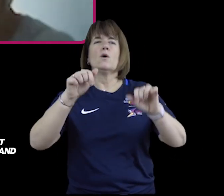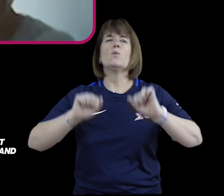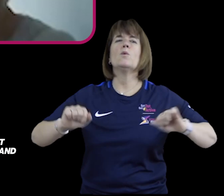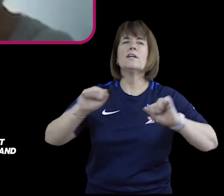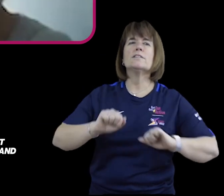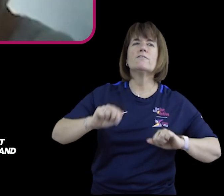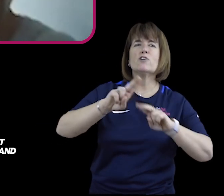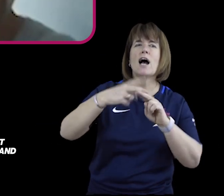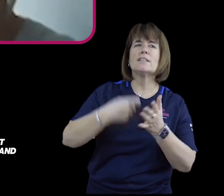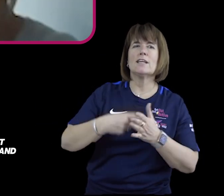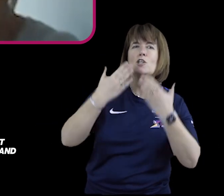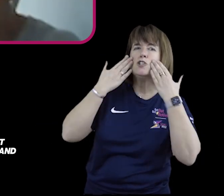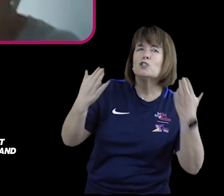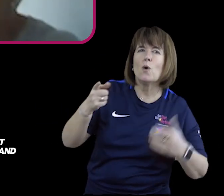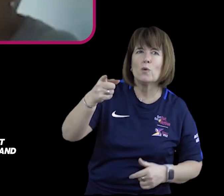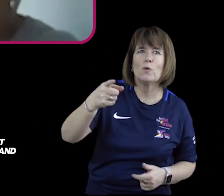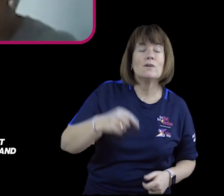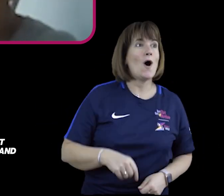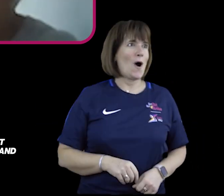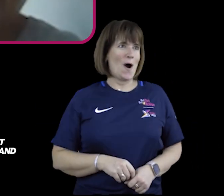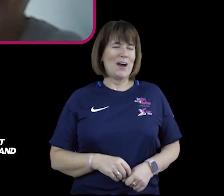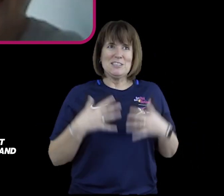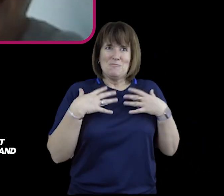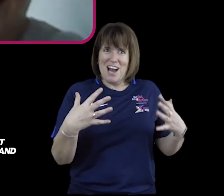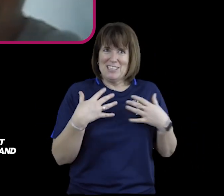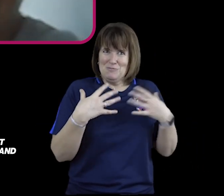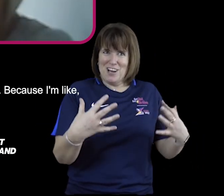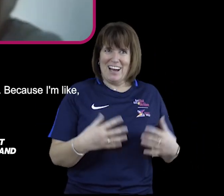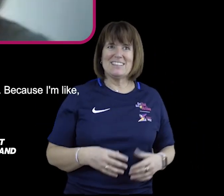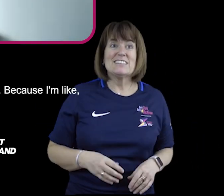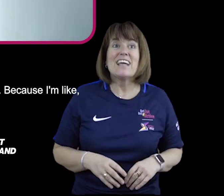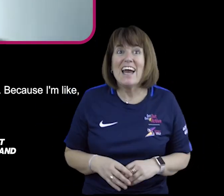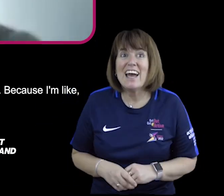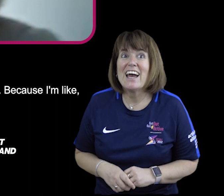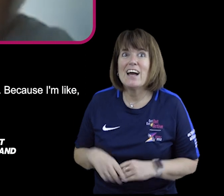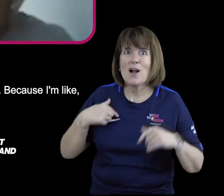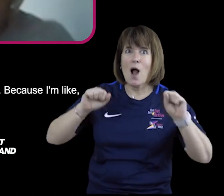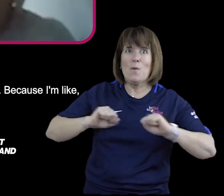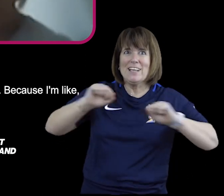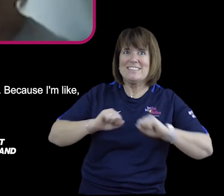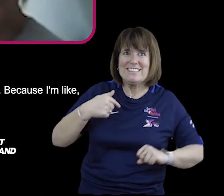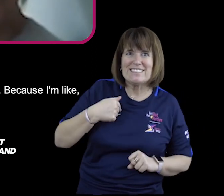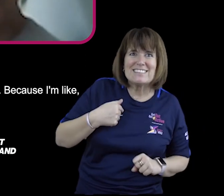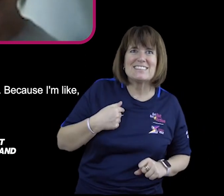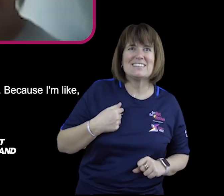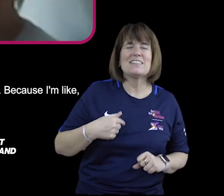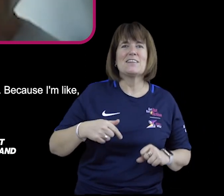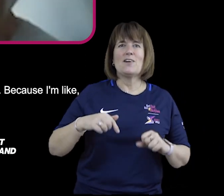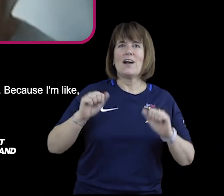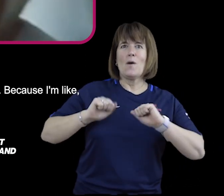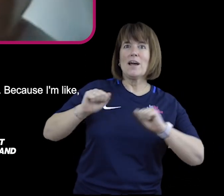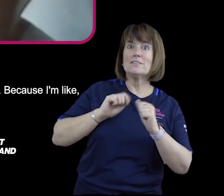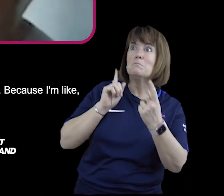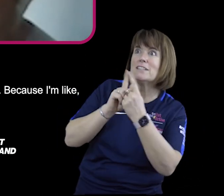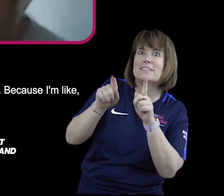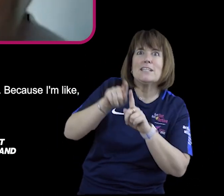until Friday and I'll show you. Big surprise. A big surprise. Yeah, and he's like, I can't wait. And I'm like,